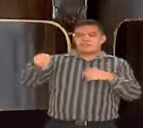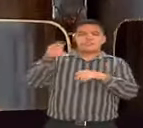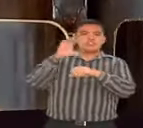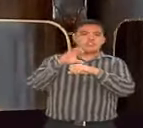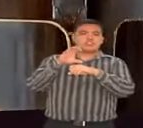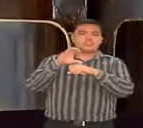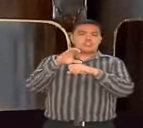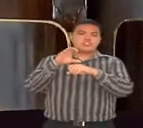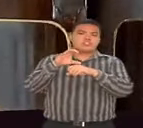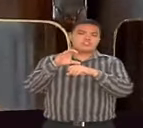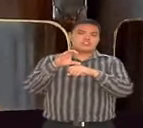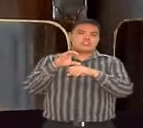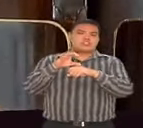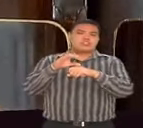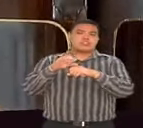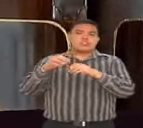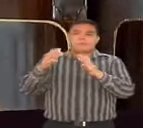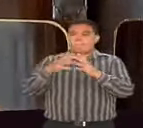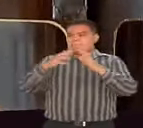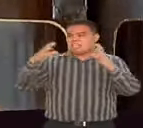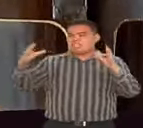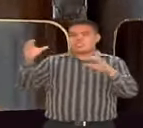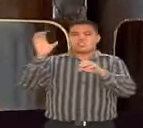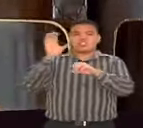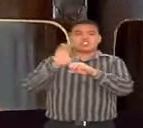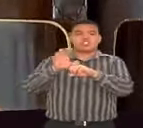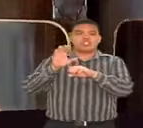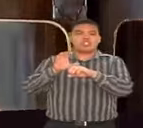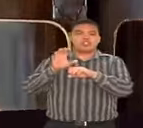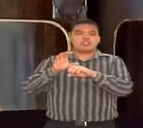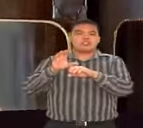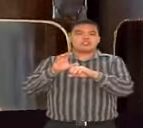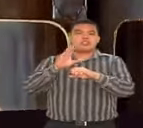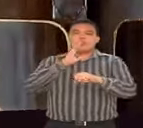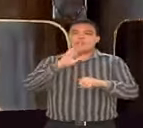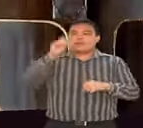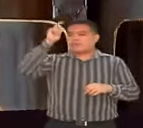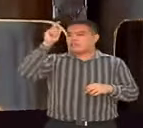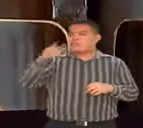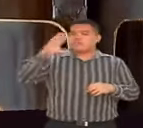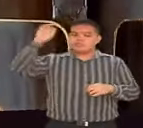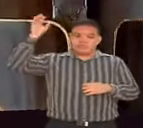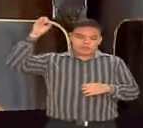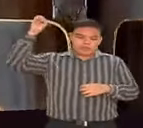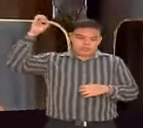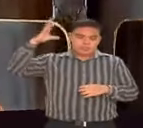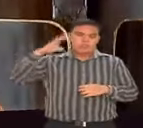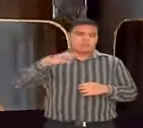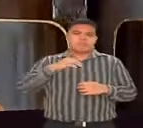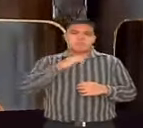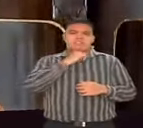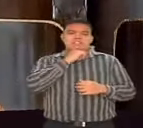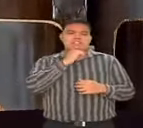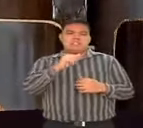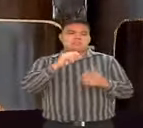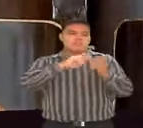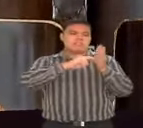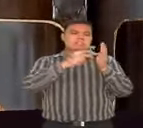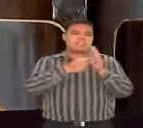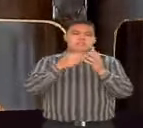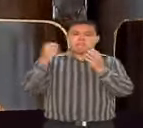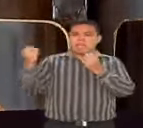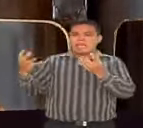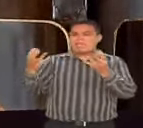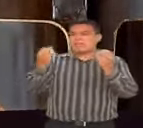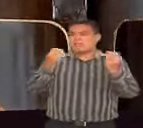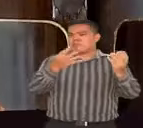up sa Ginoo, daghan ta, naanad ta. We are a big church by the grace of God. But that does not necessarily mean